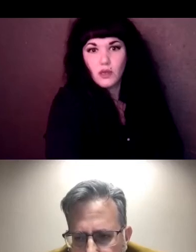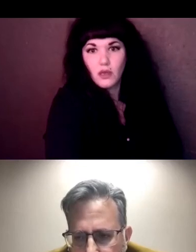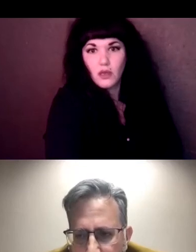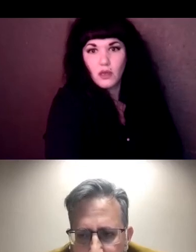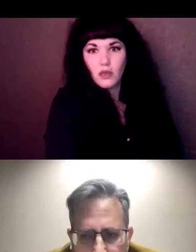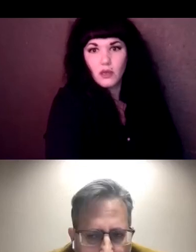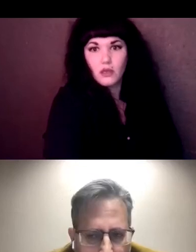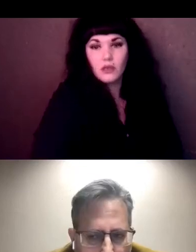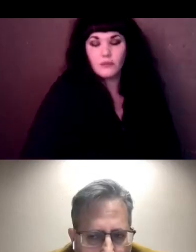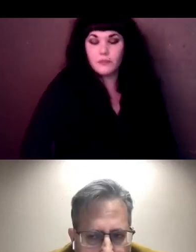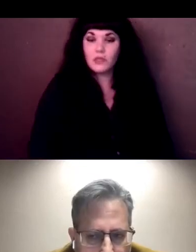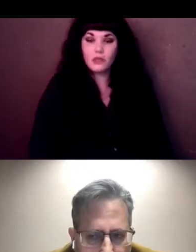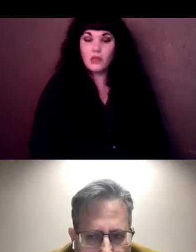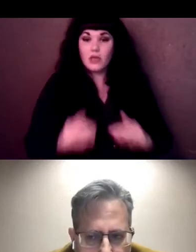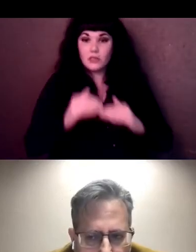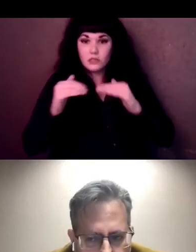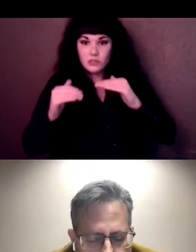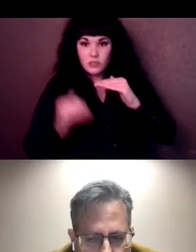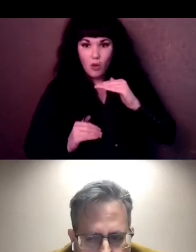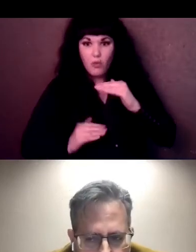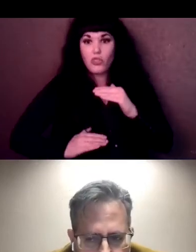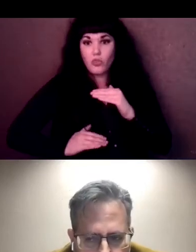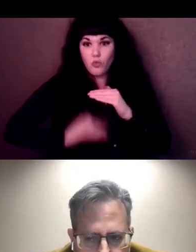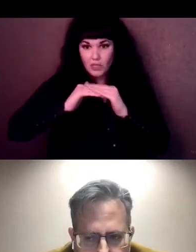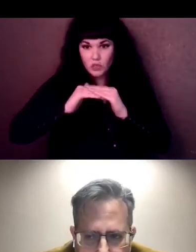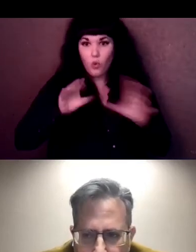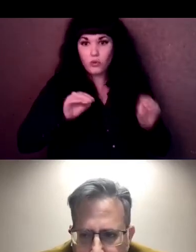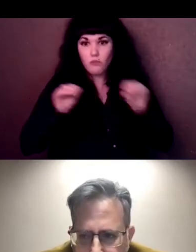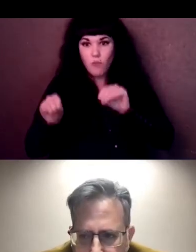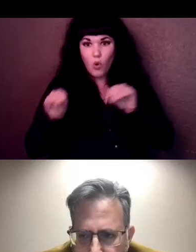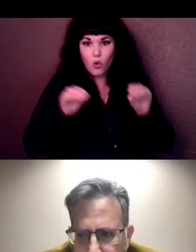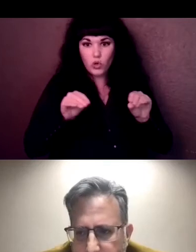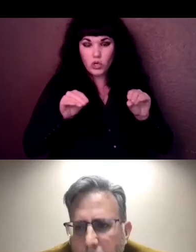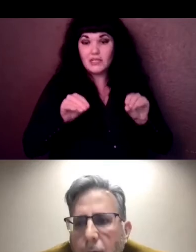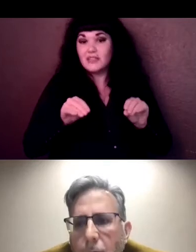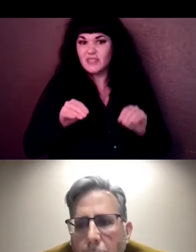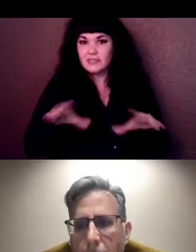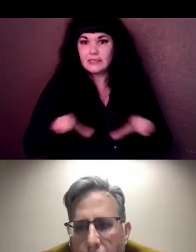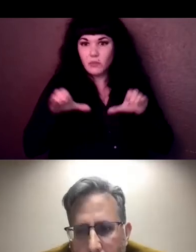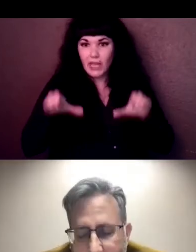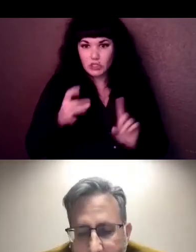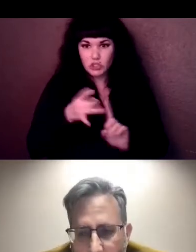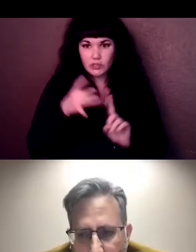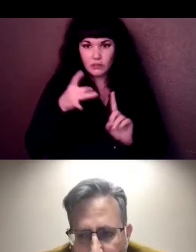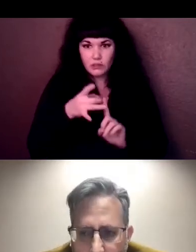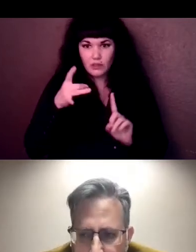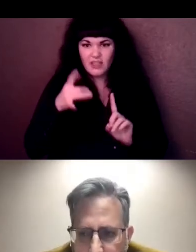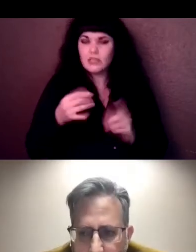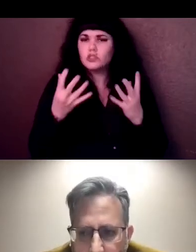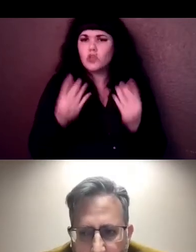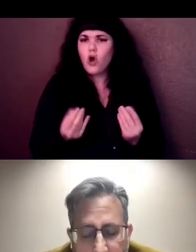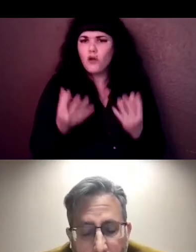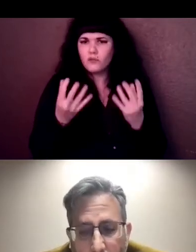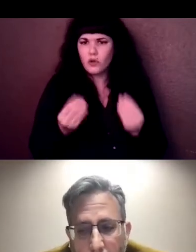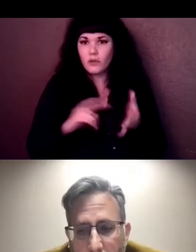subthreshold motor stimulation, which is typically the softer stimulus that doesn't contract